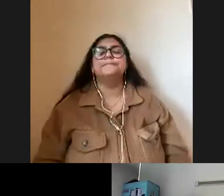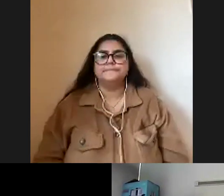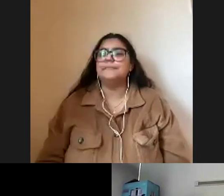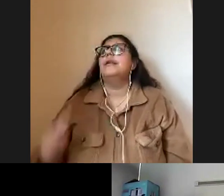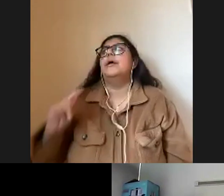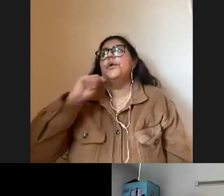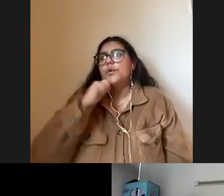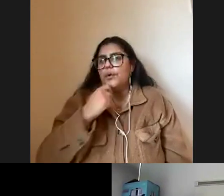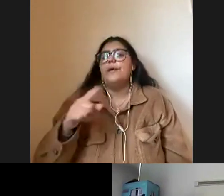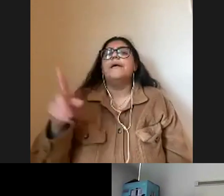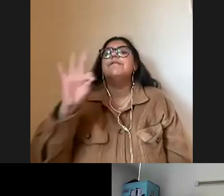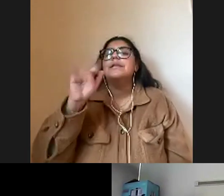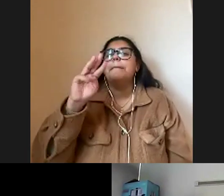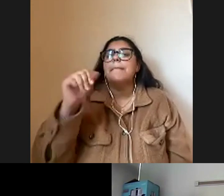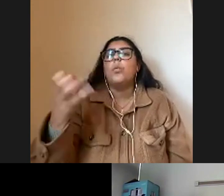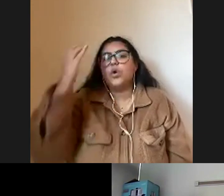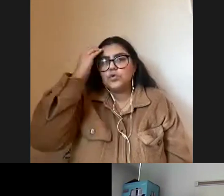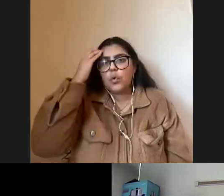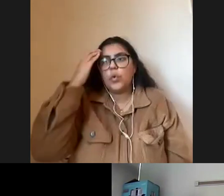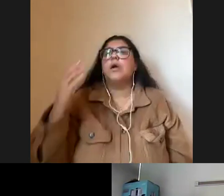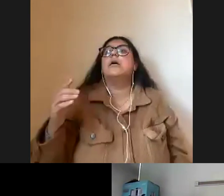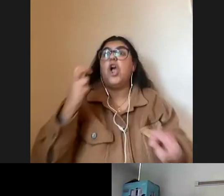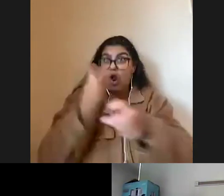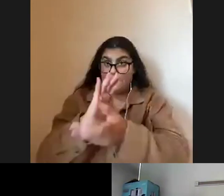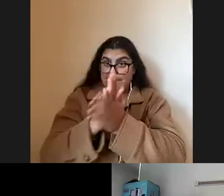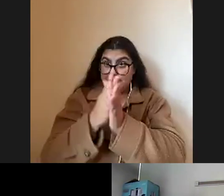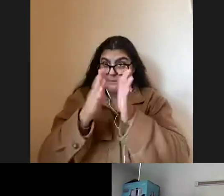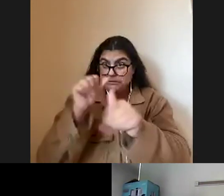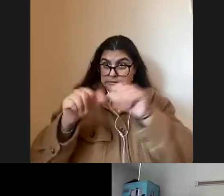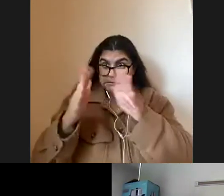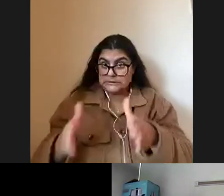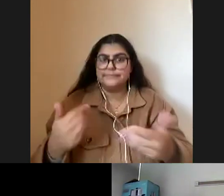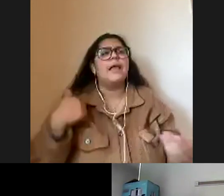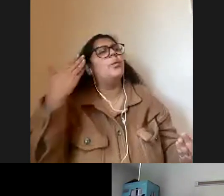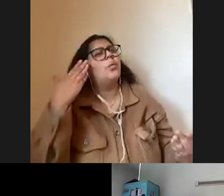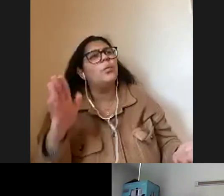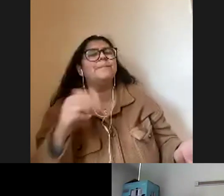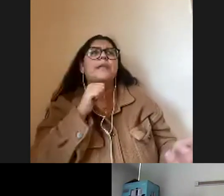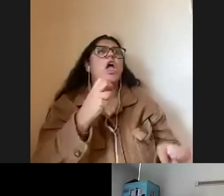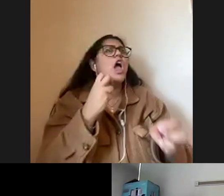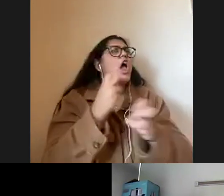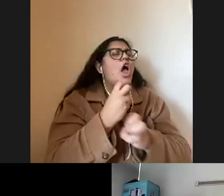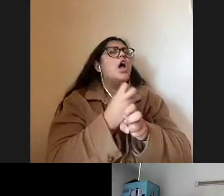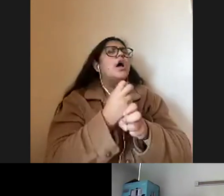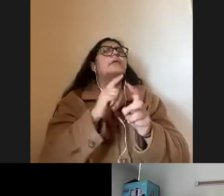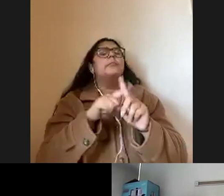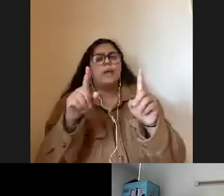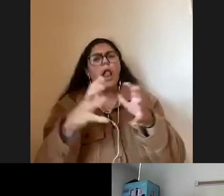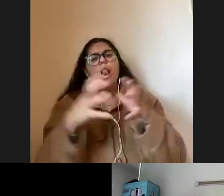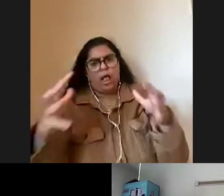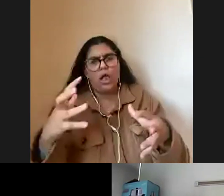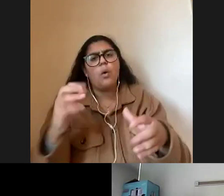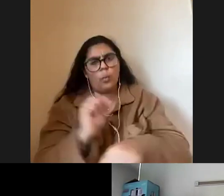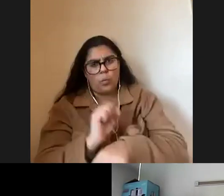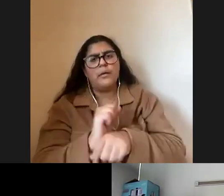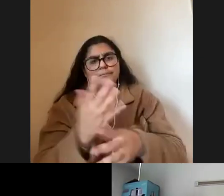Fatima wants to know, is it hard to become a scientist? I don't know if I wouldn't say it's hard. It just takes a lot of work. But that's kind of